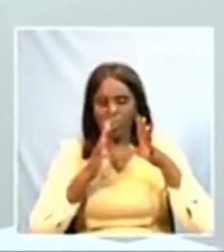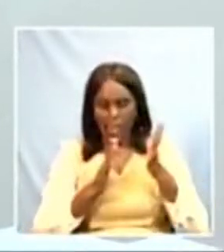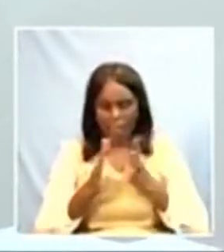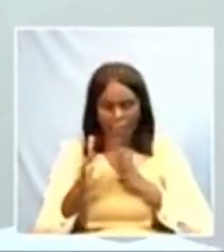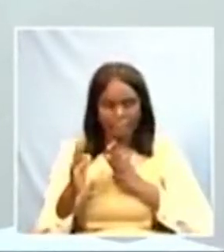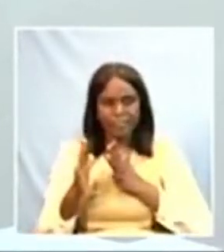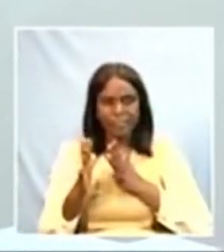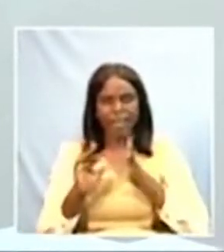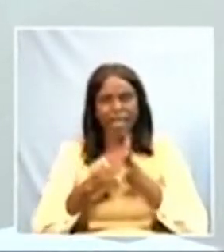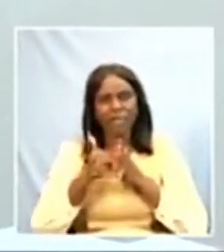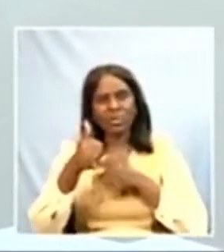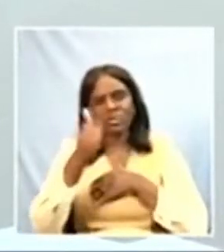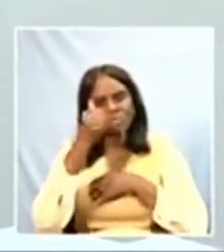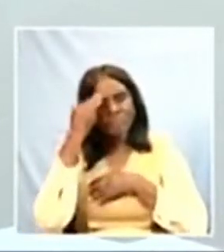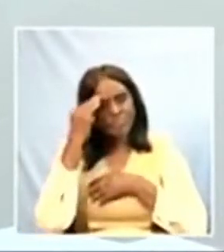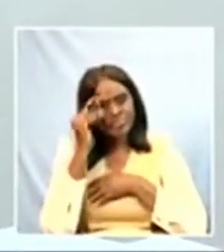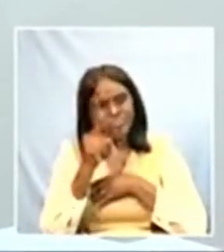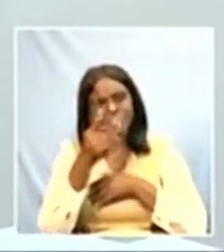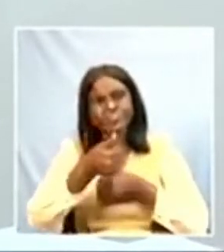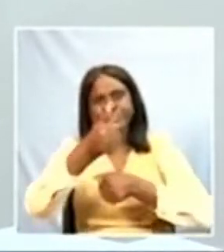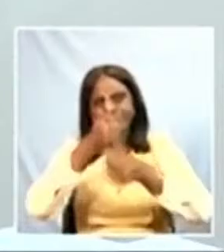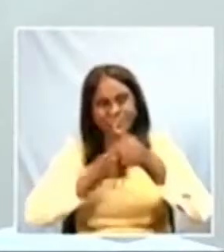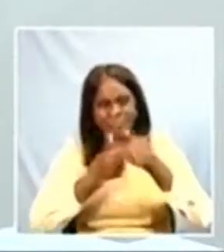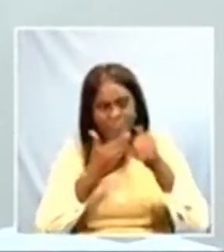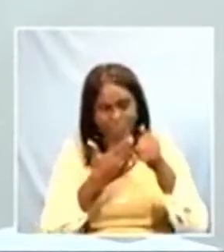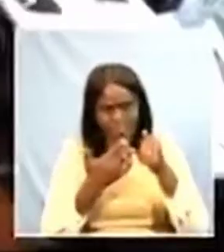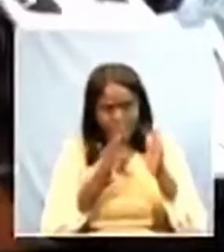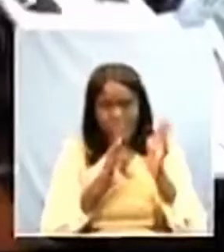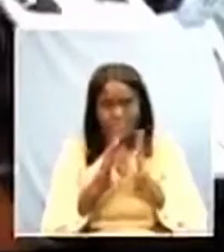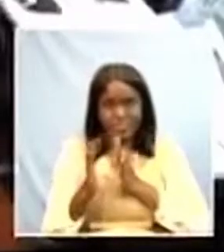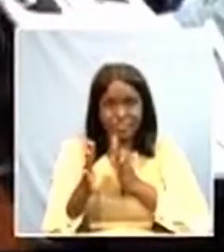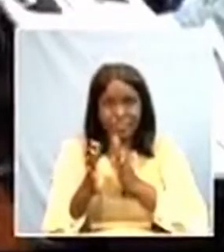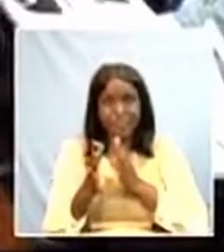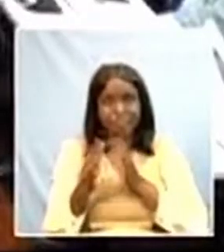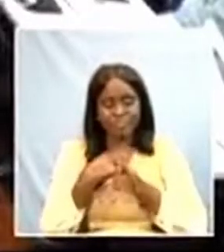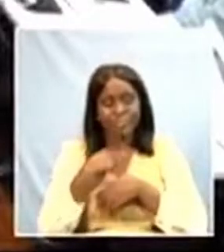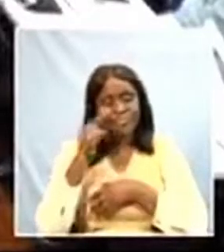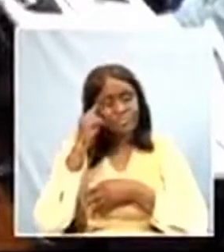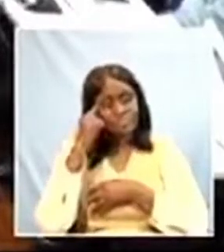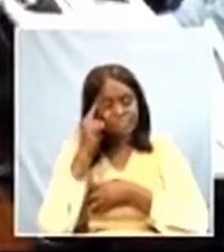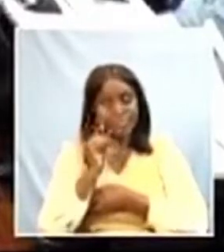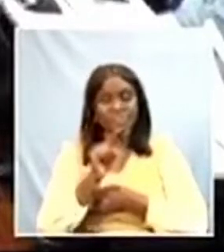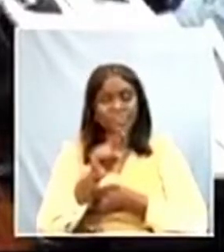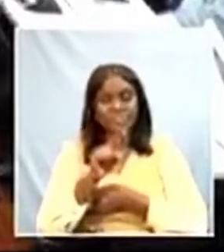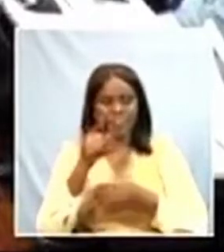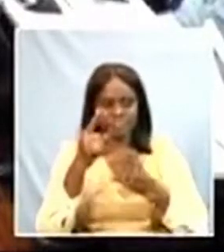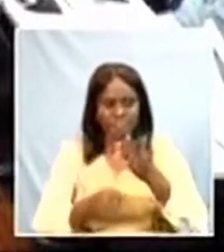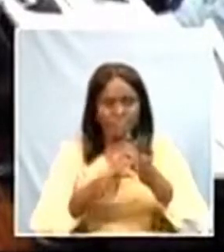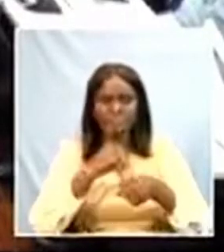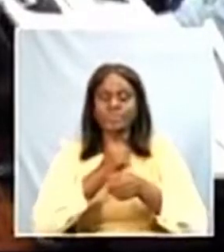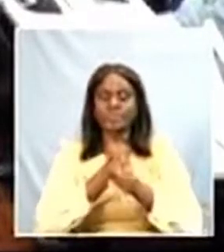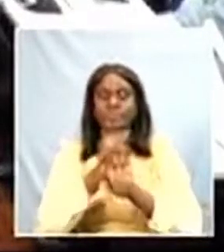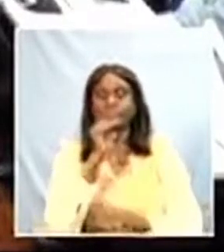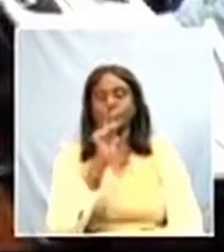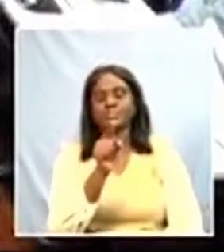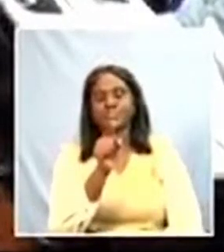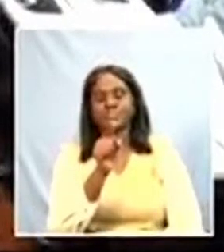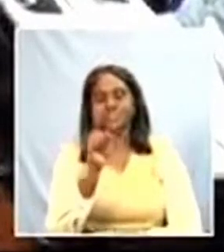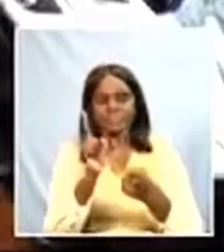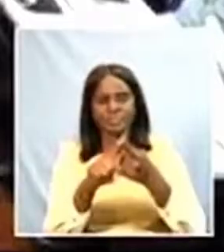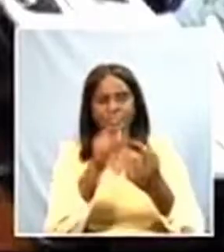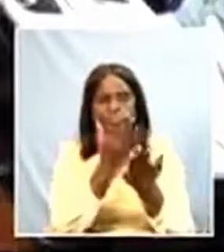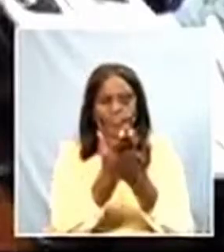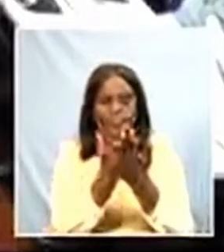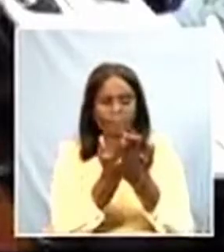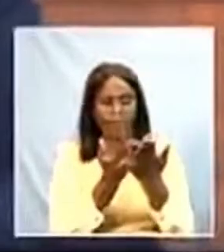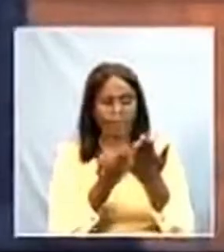So how did you know that behind the scenes he was doing that? Because me, I thought, what made you to recommend